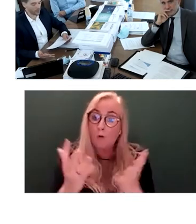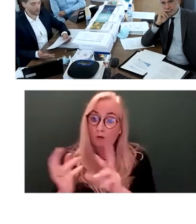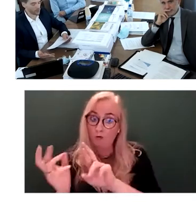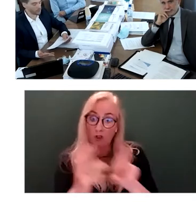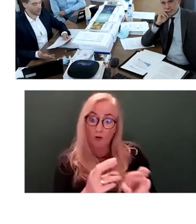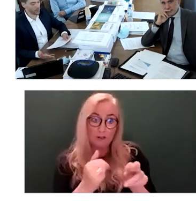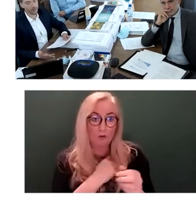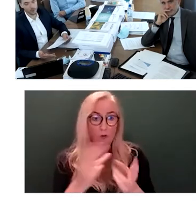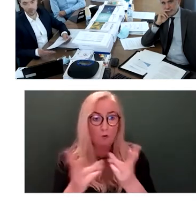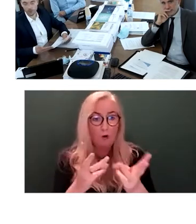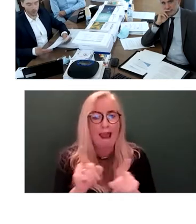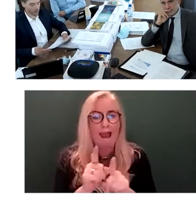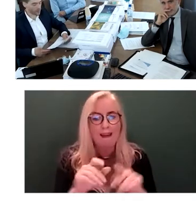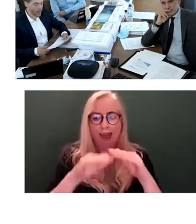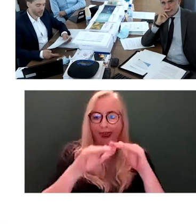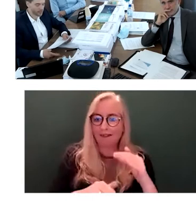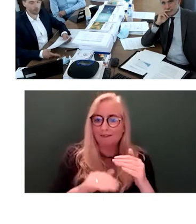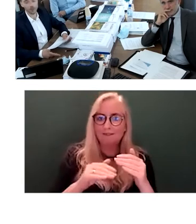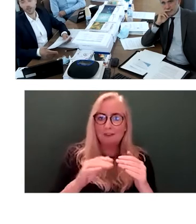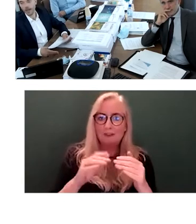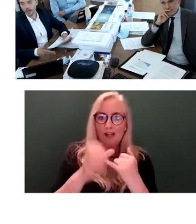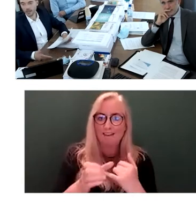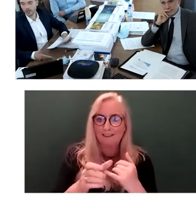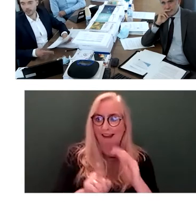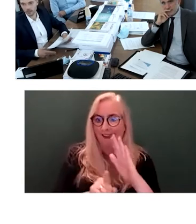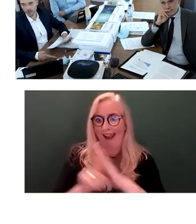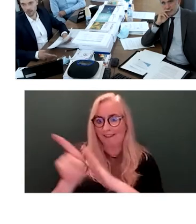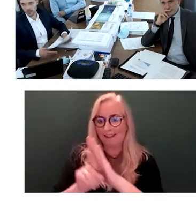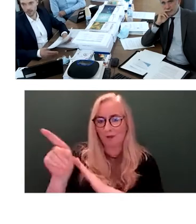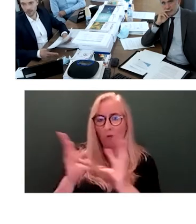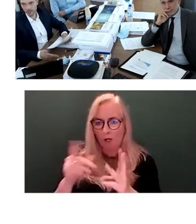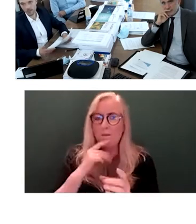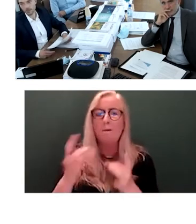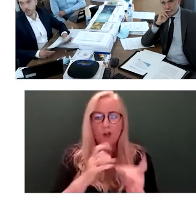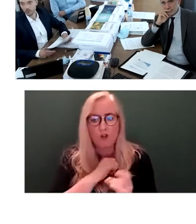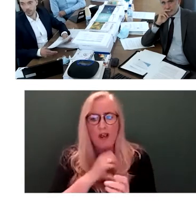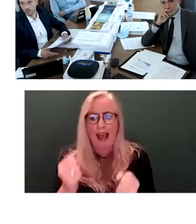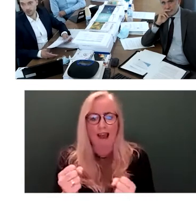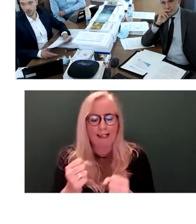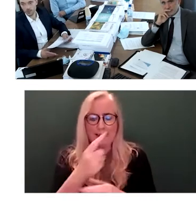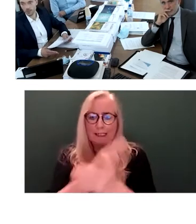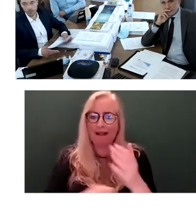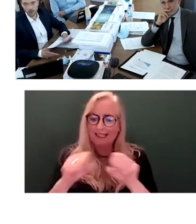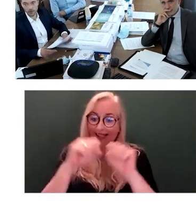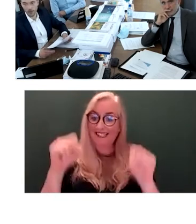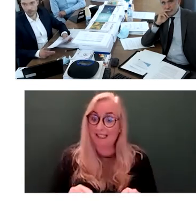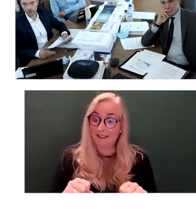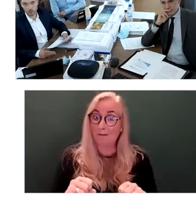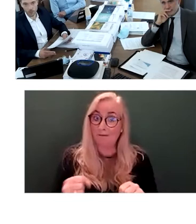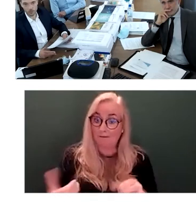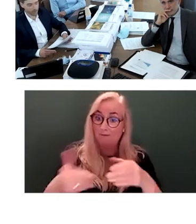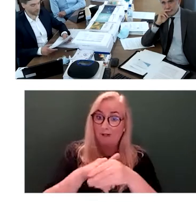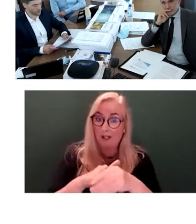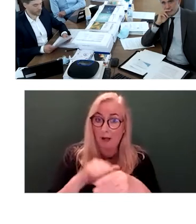more in general, to minimize also that workers exit work and enter the disability system, which is unfortunately very often